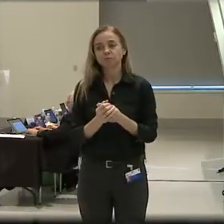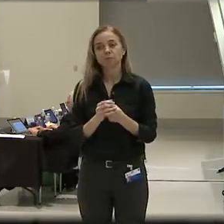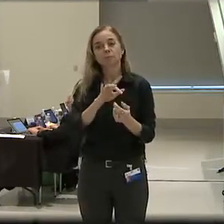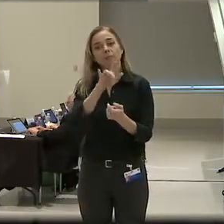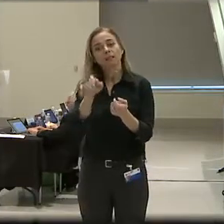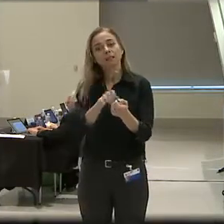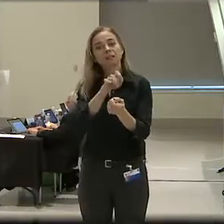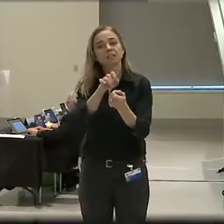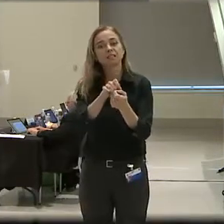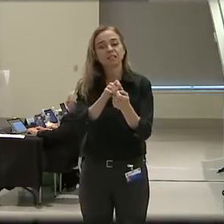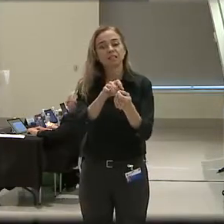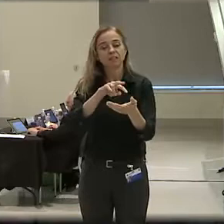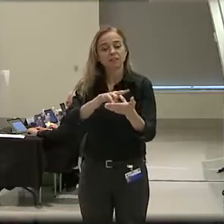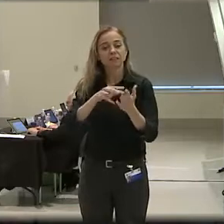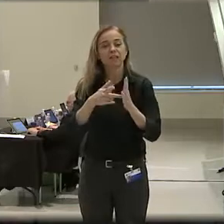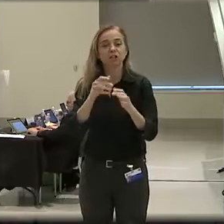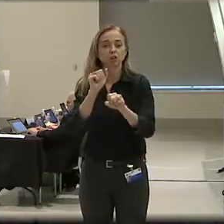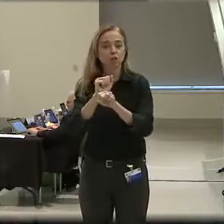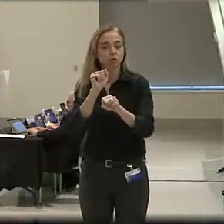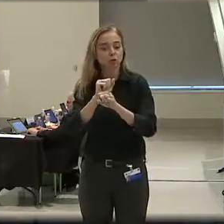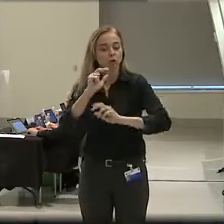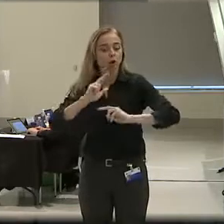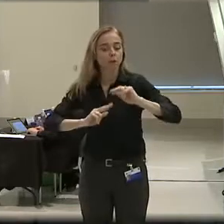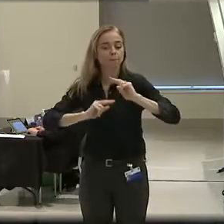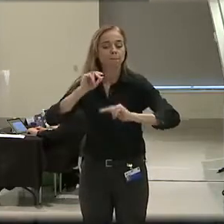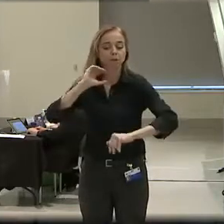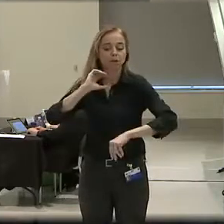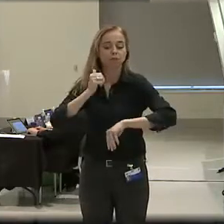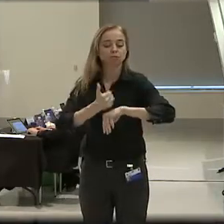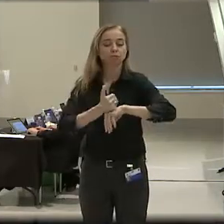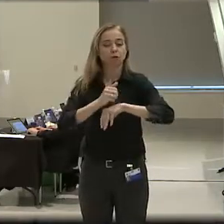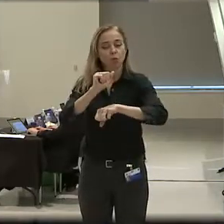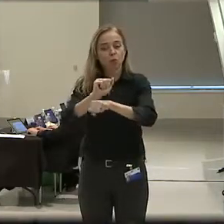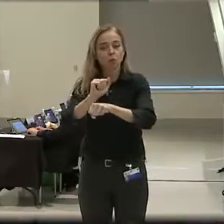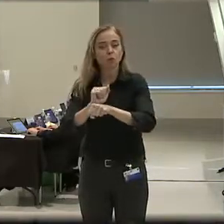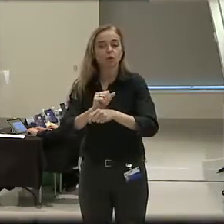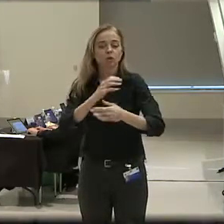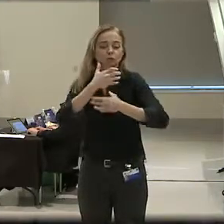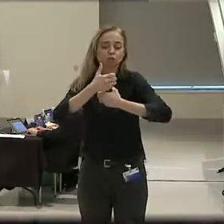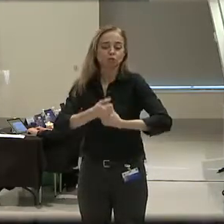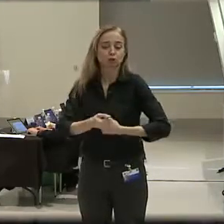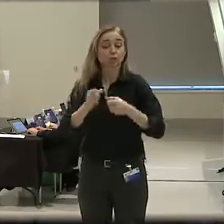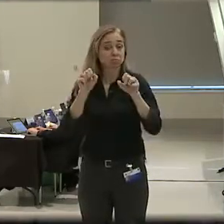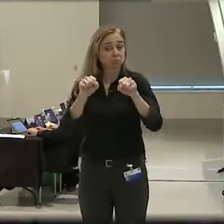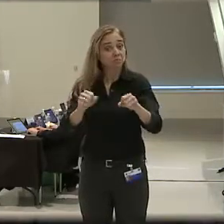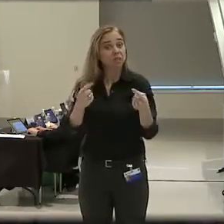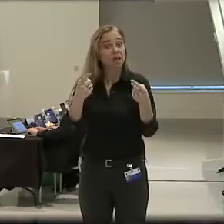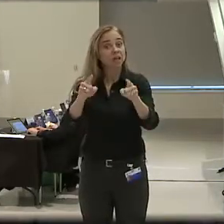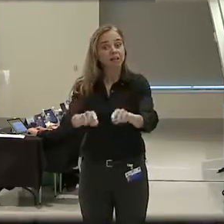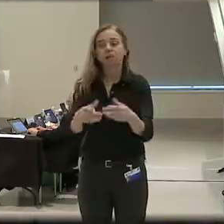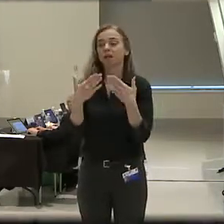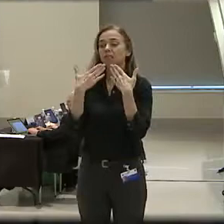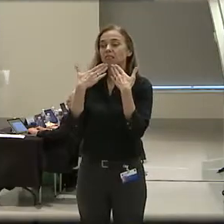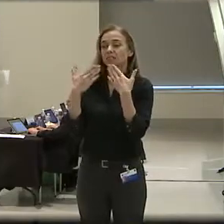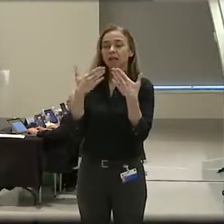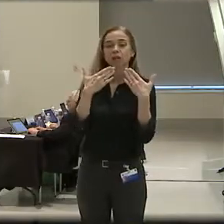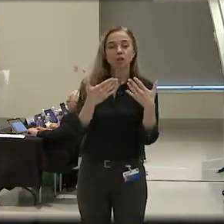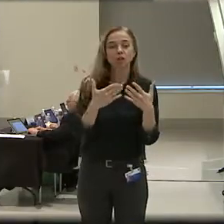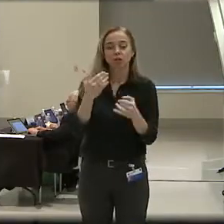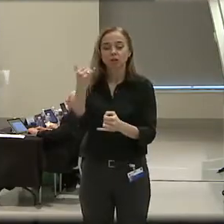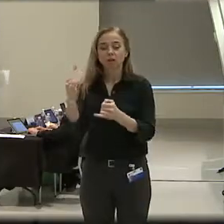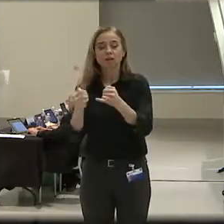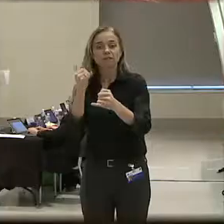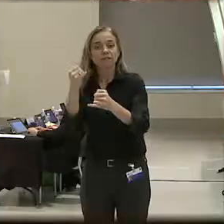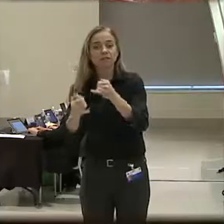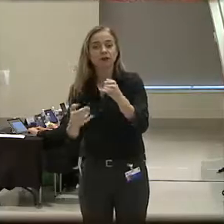specifically because of the intentional work on building that relationship and building trust. So it can happen. Thank you very much. Our